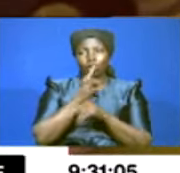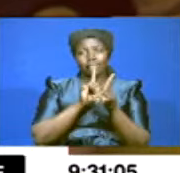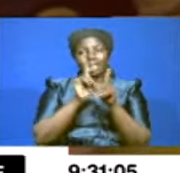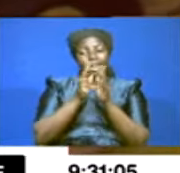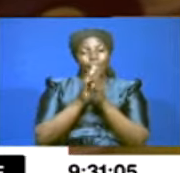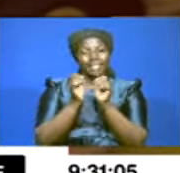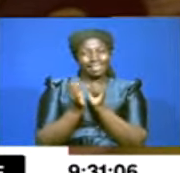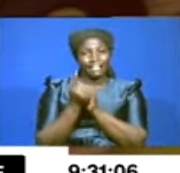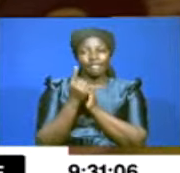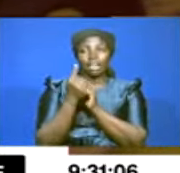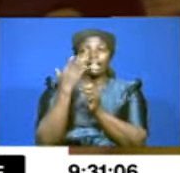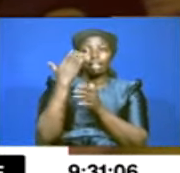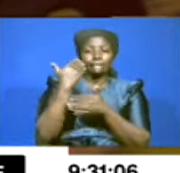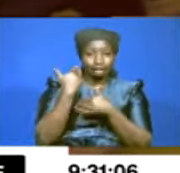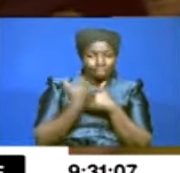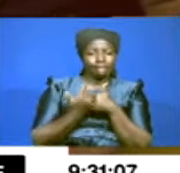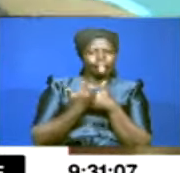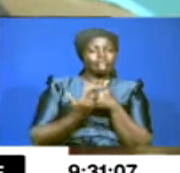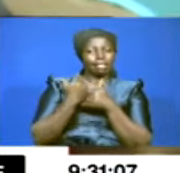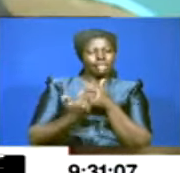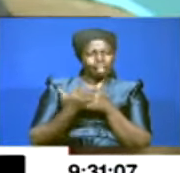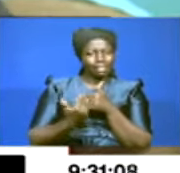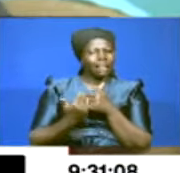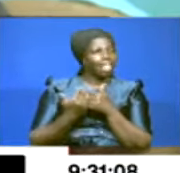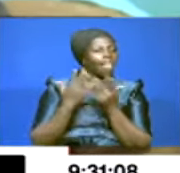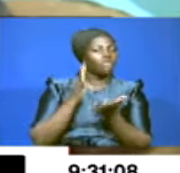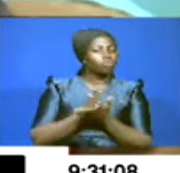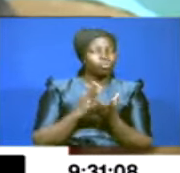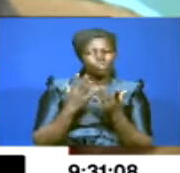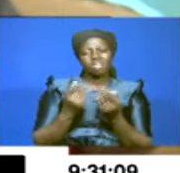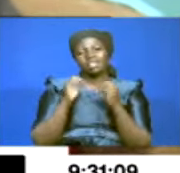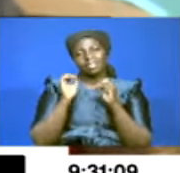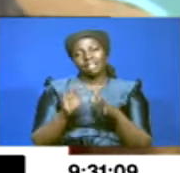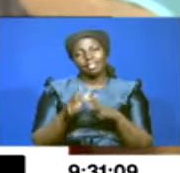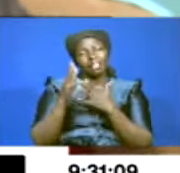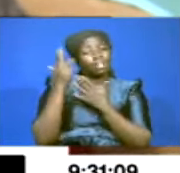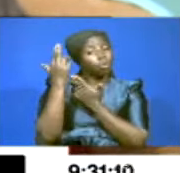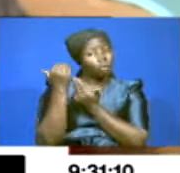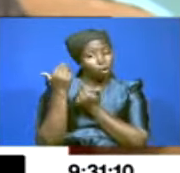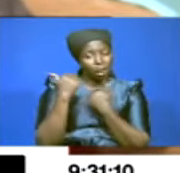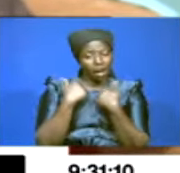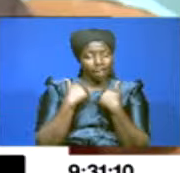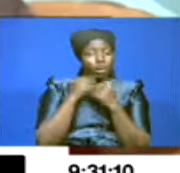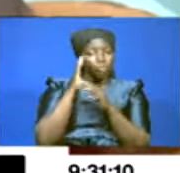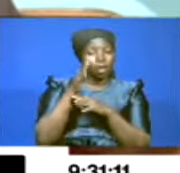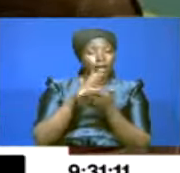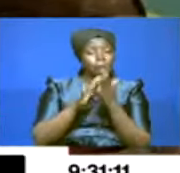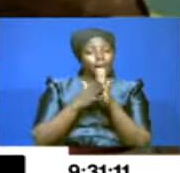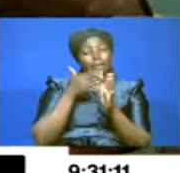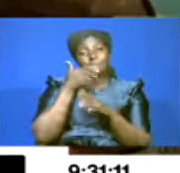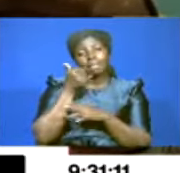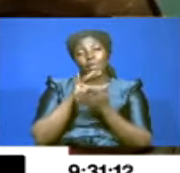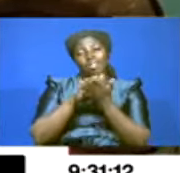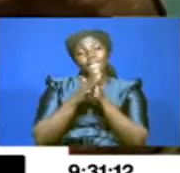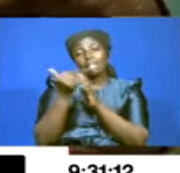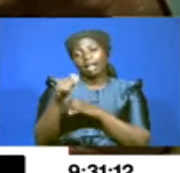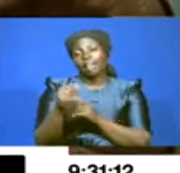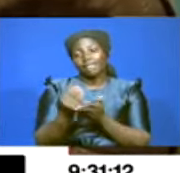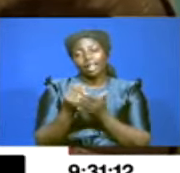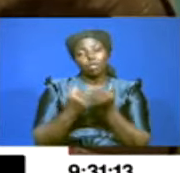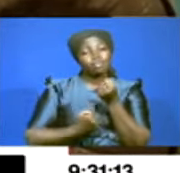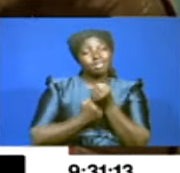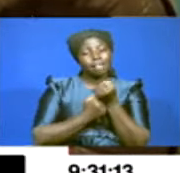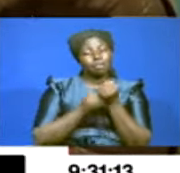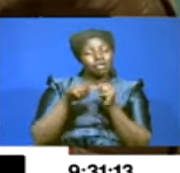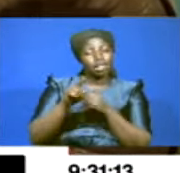performed on him hasn't been easy and is still hopeful he shall get better. With no financial backbone, Samuel decided to manage